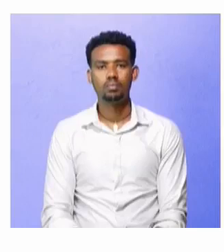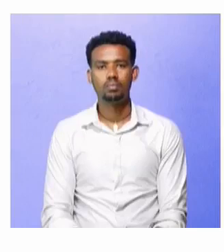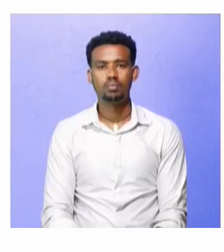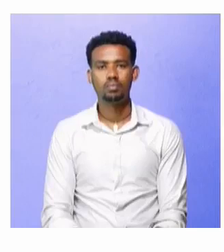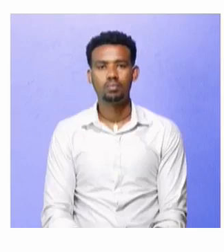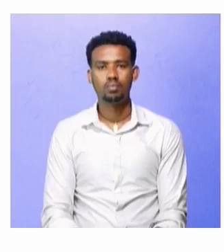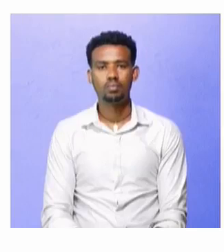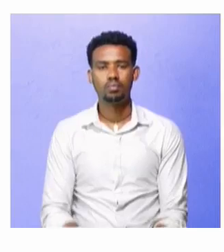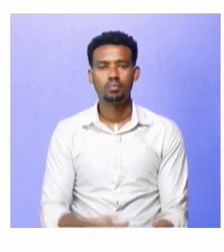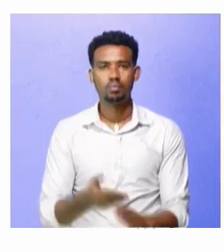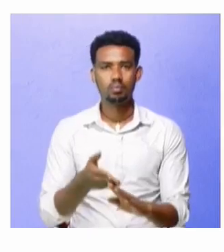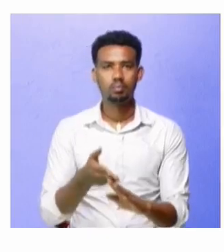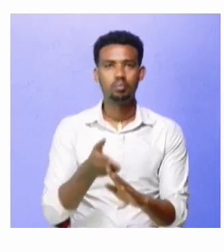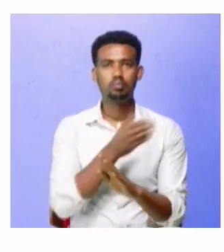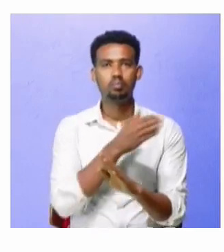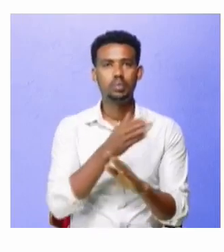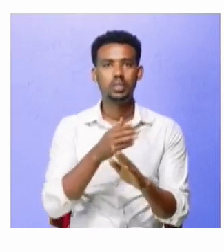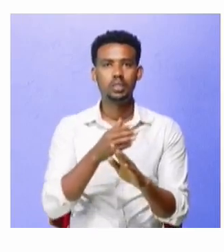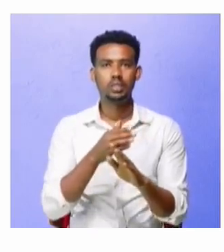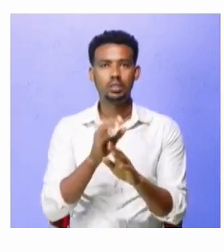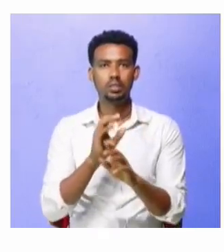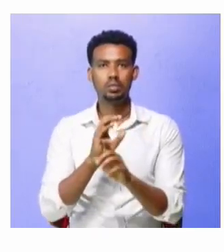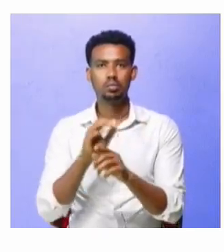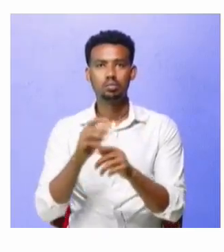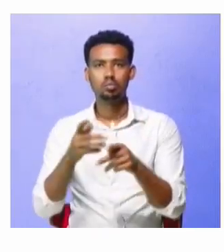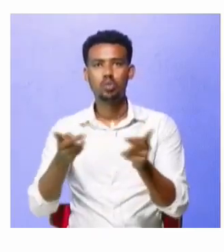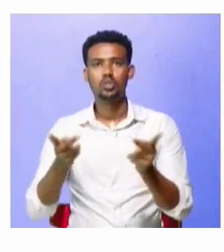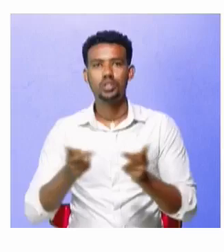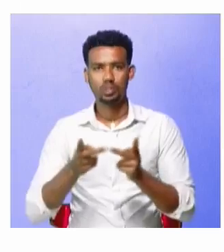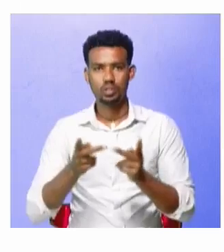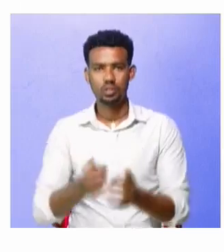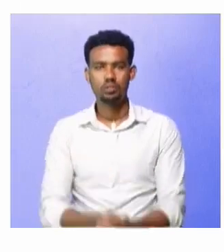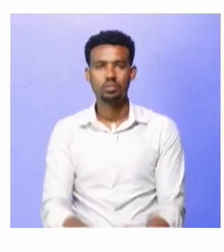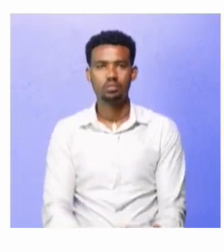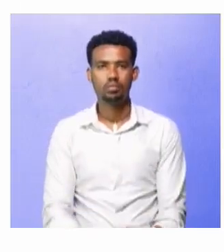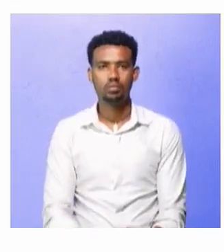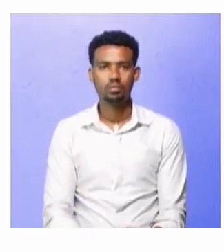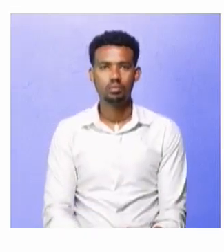and it is prepositions.